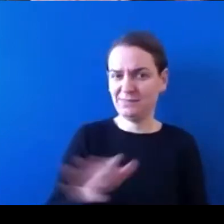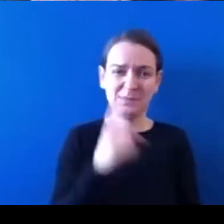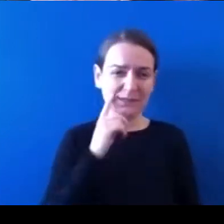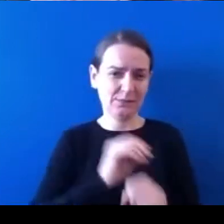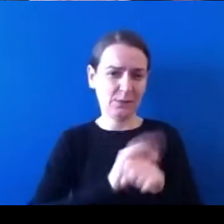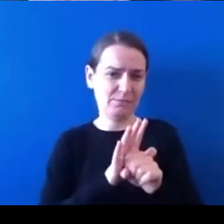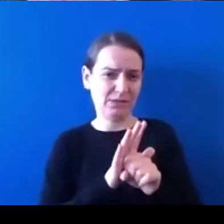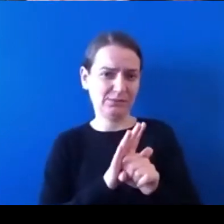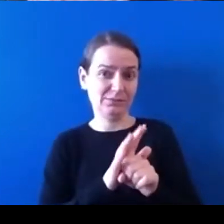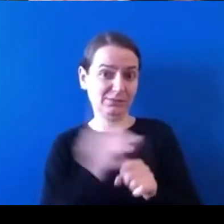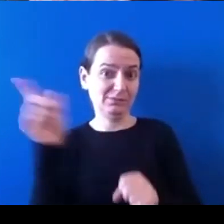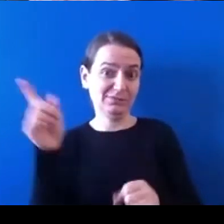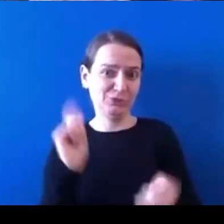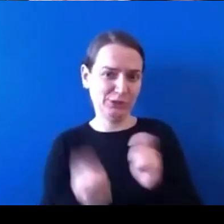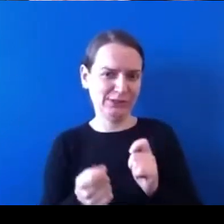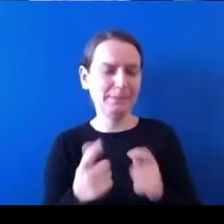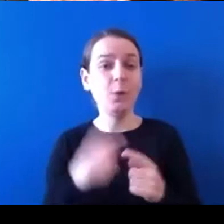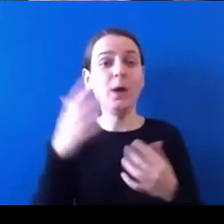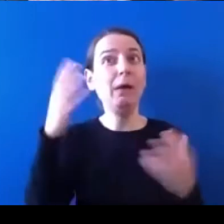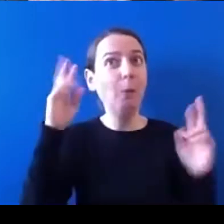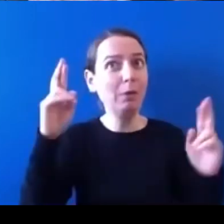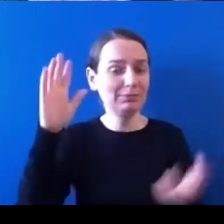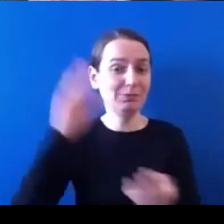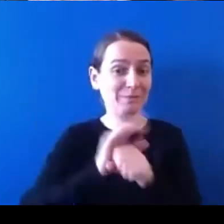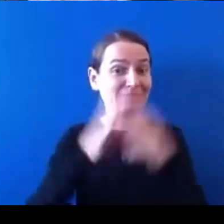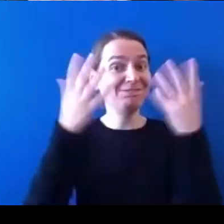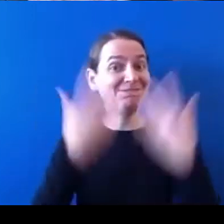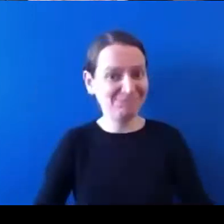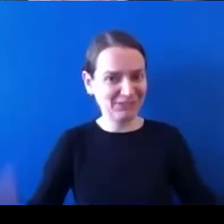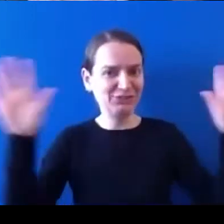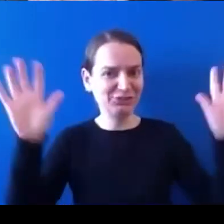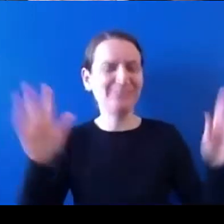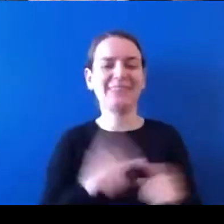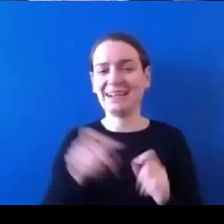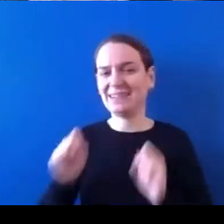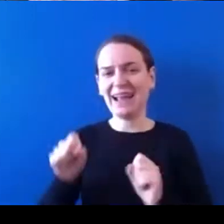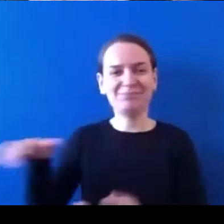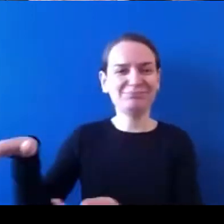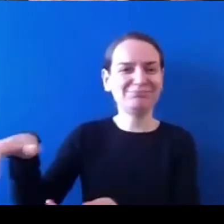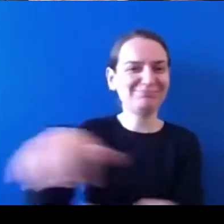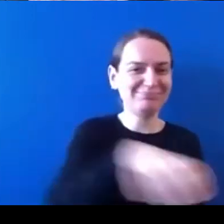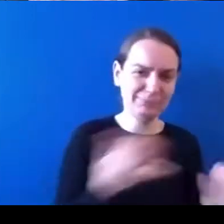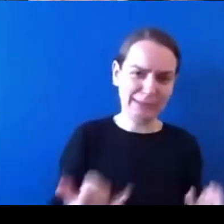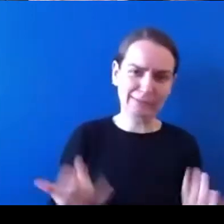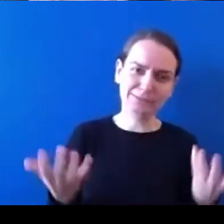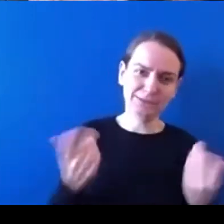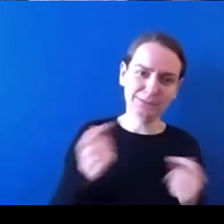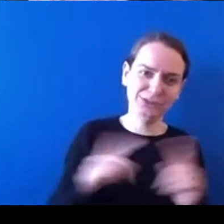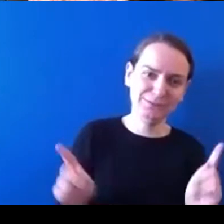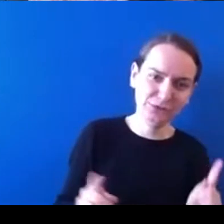Your college routes, this is a picture of Dartmouth College, is again your class